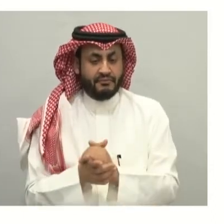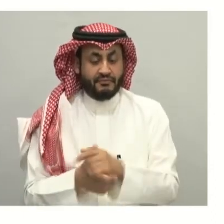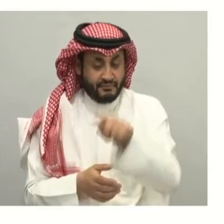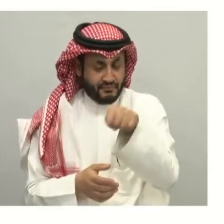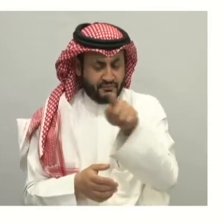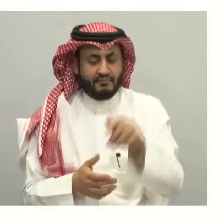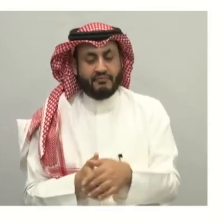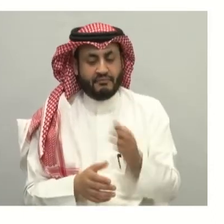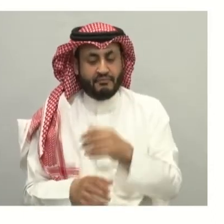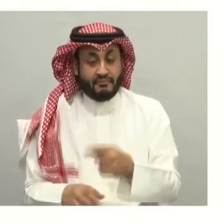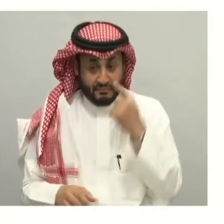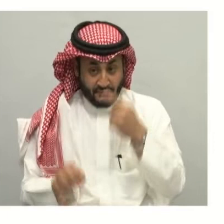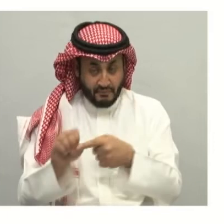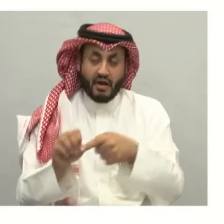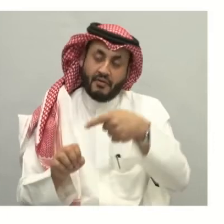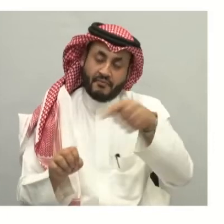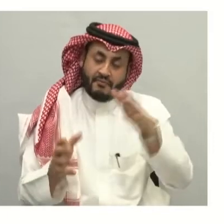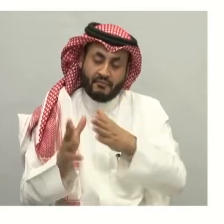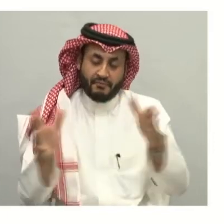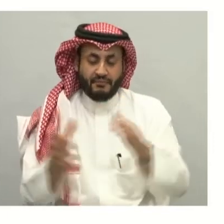Hide, hide.